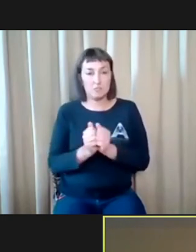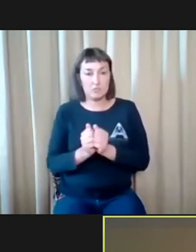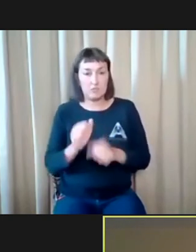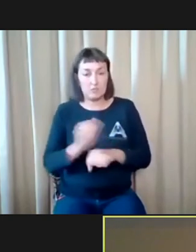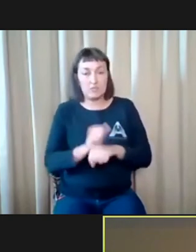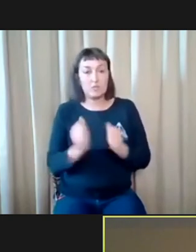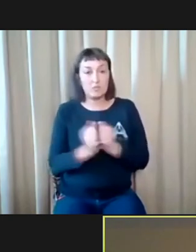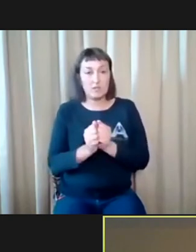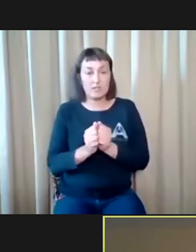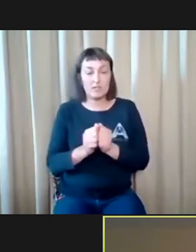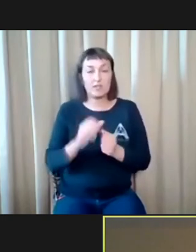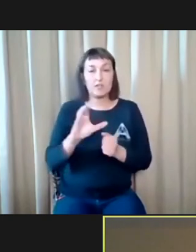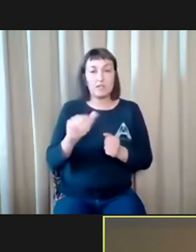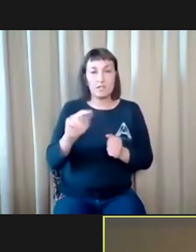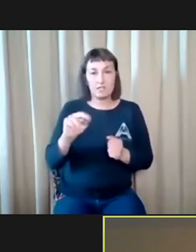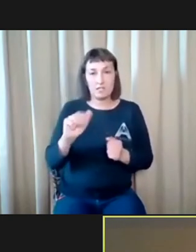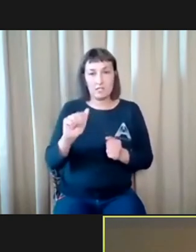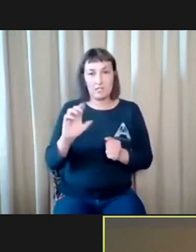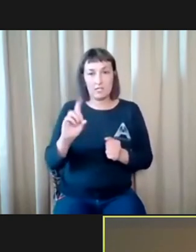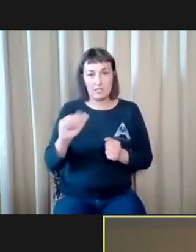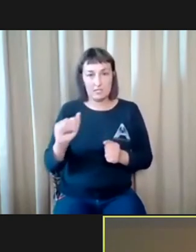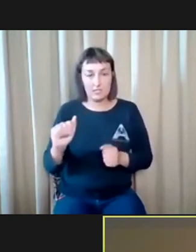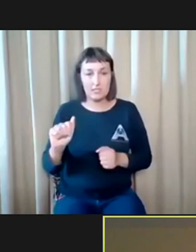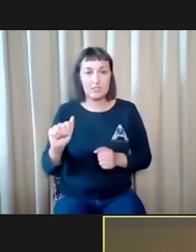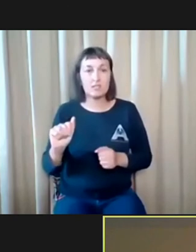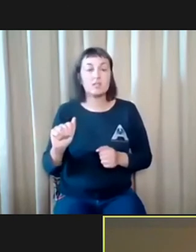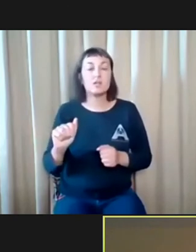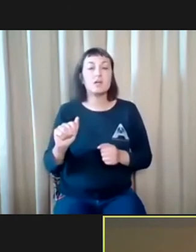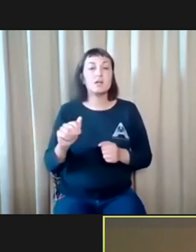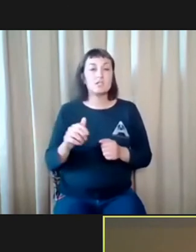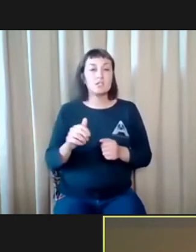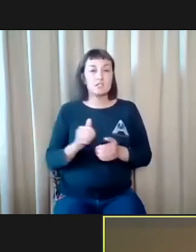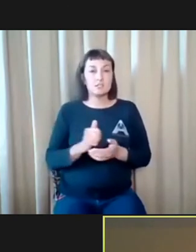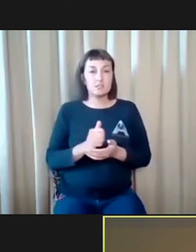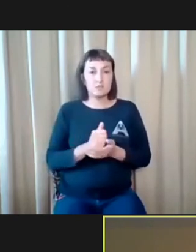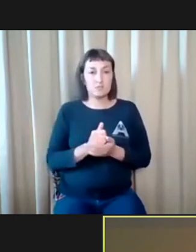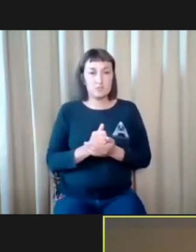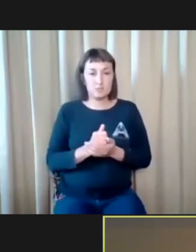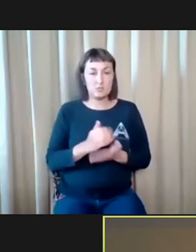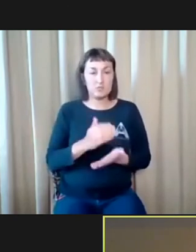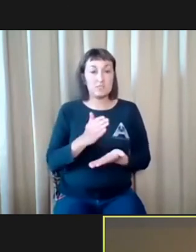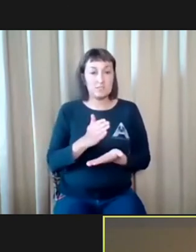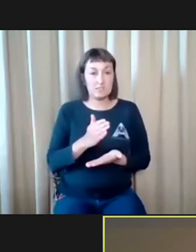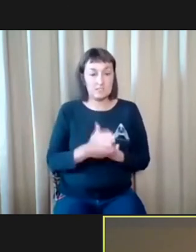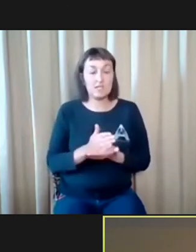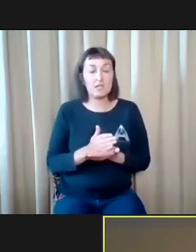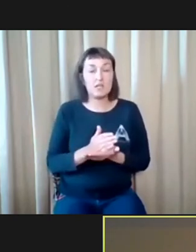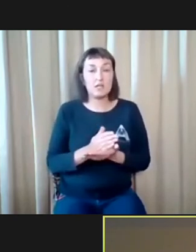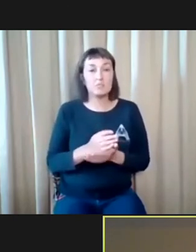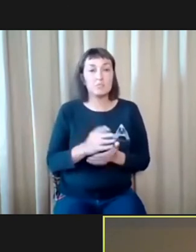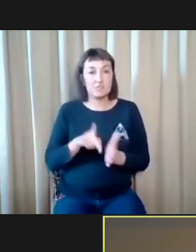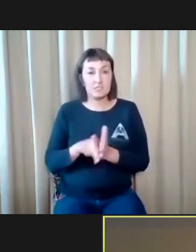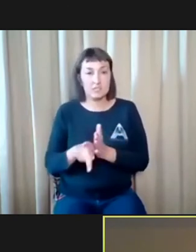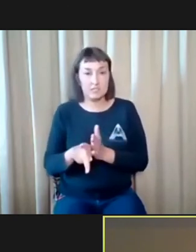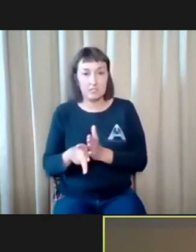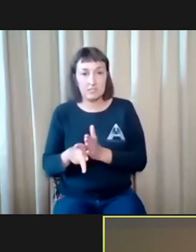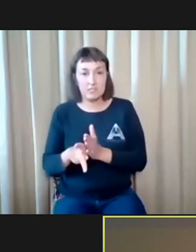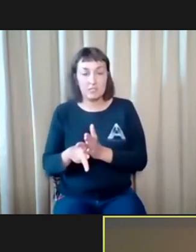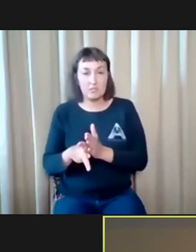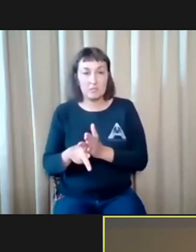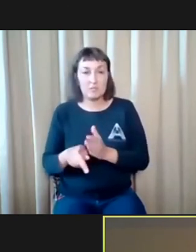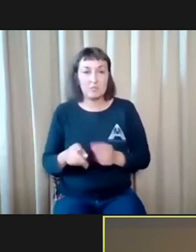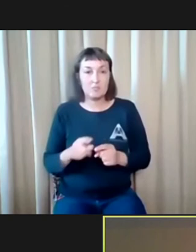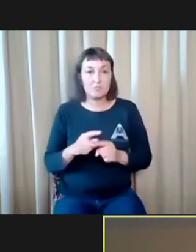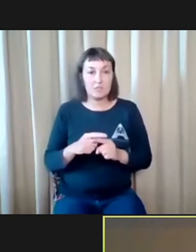British Columbia to take on wildlife killing contests in that province. But that's all I know,